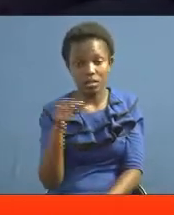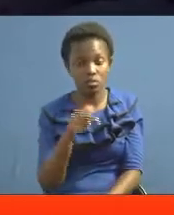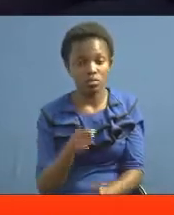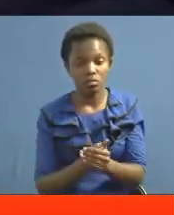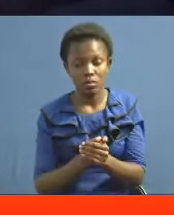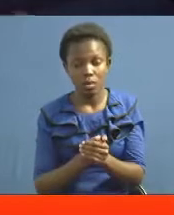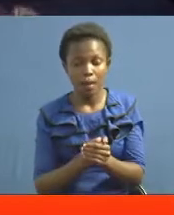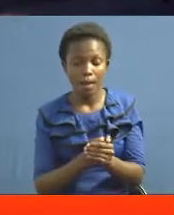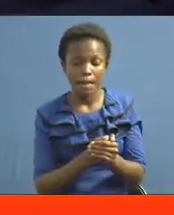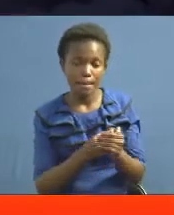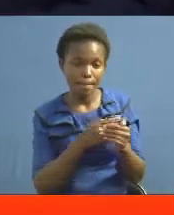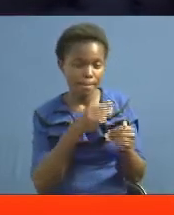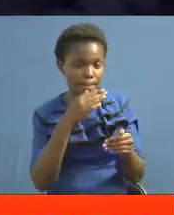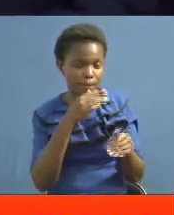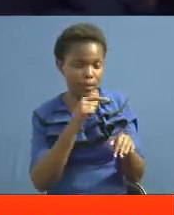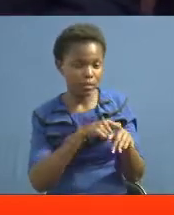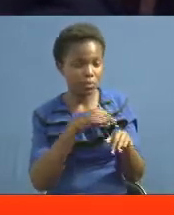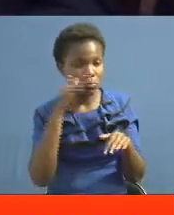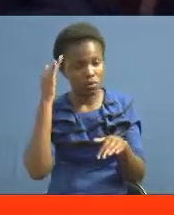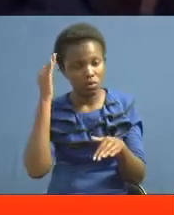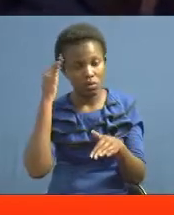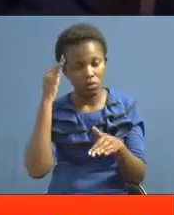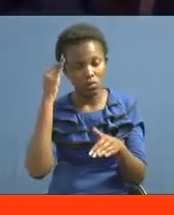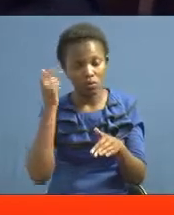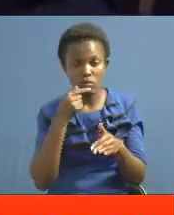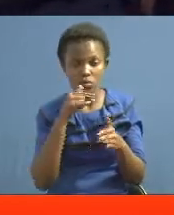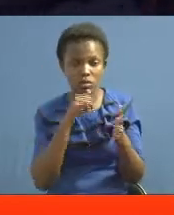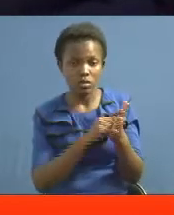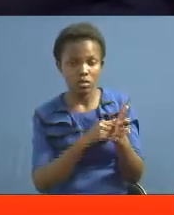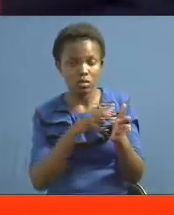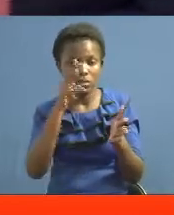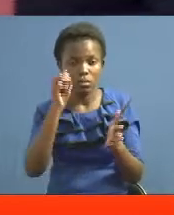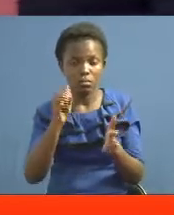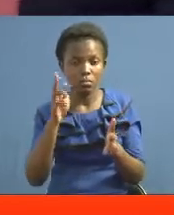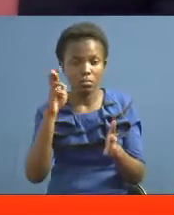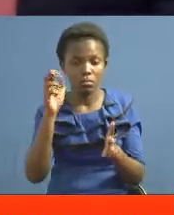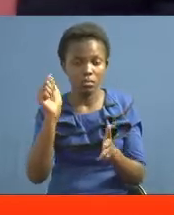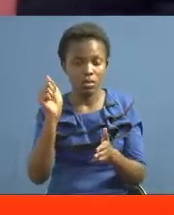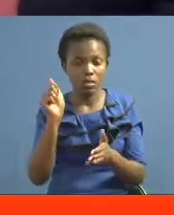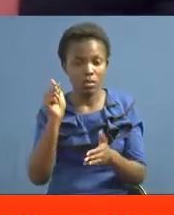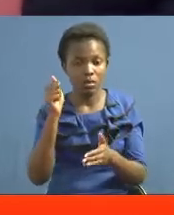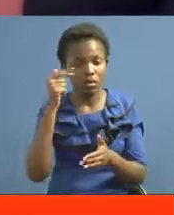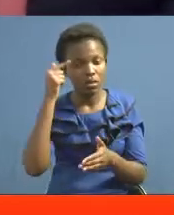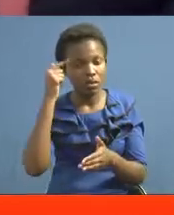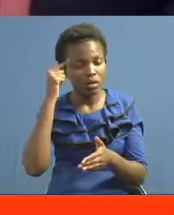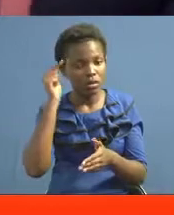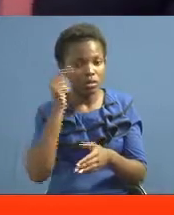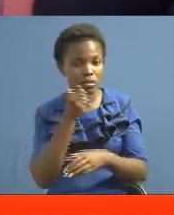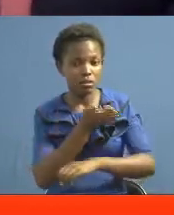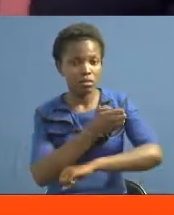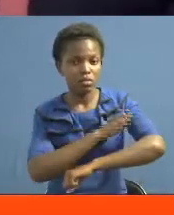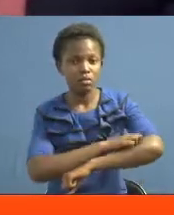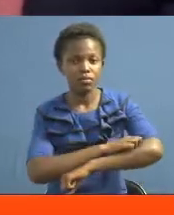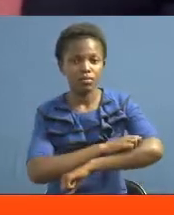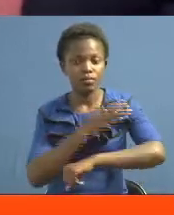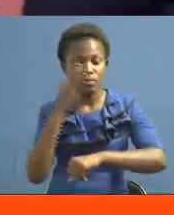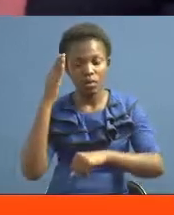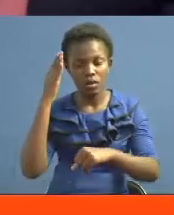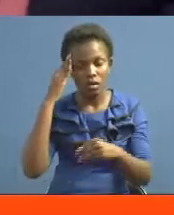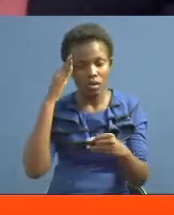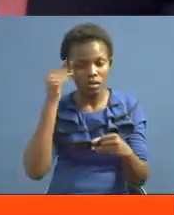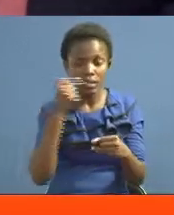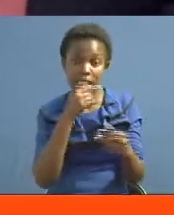know, we were told that Mara was full for Easter. And immediately they said with the